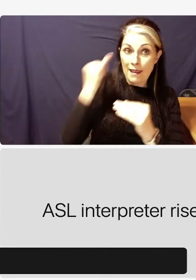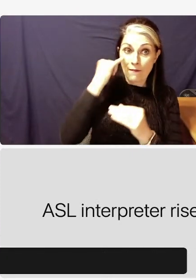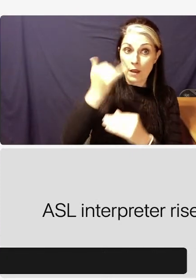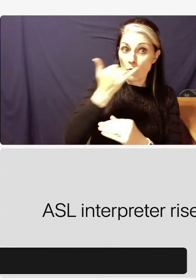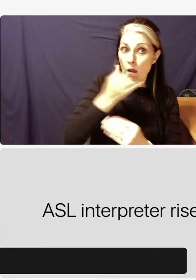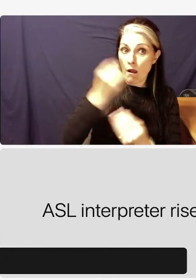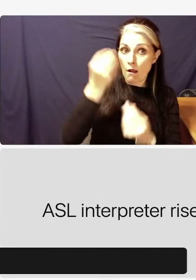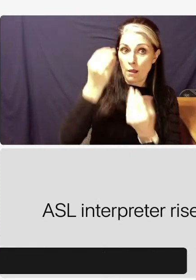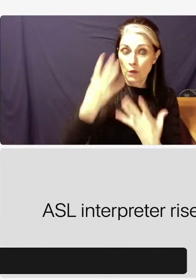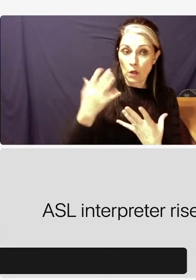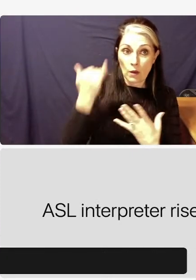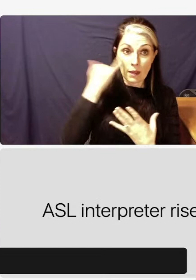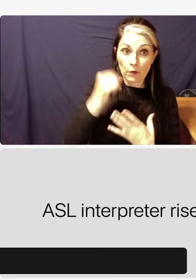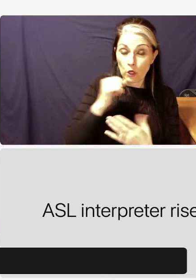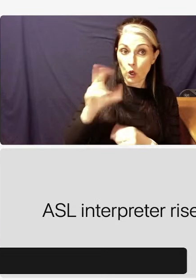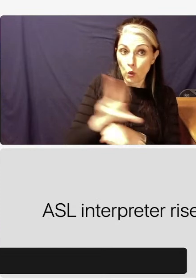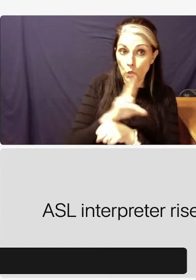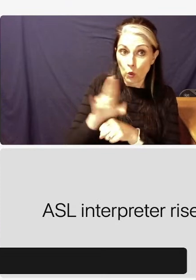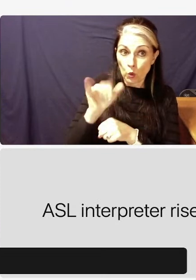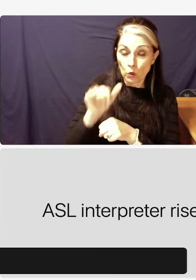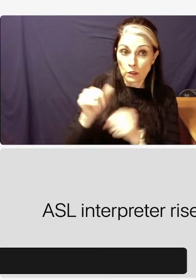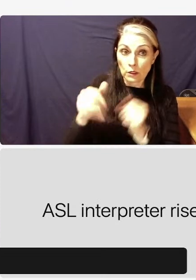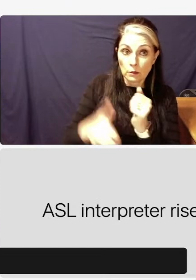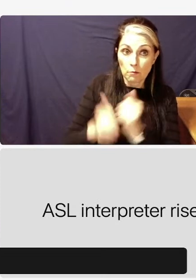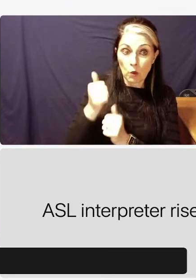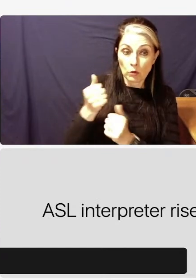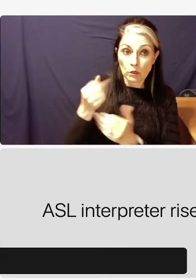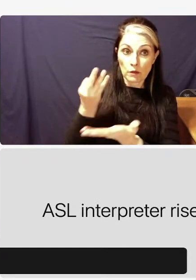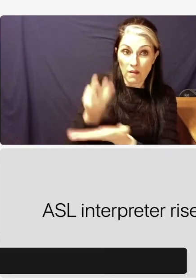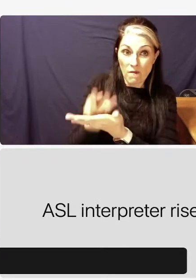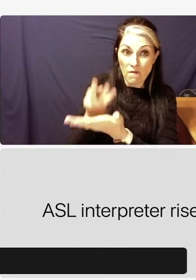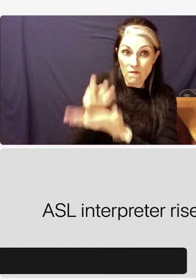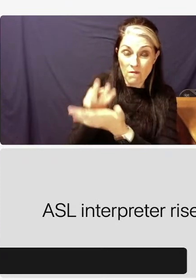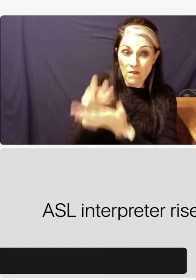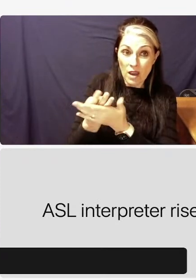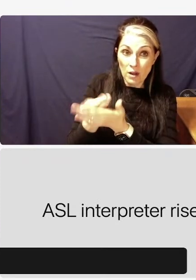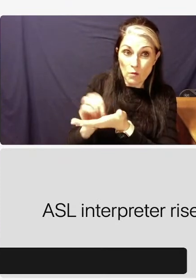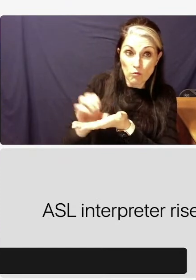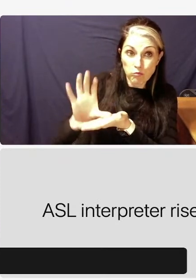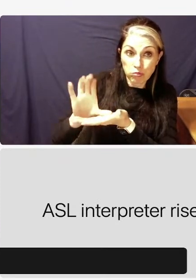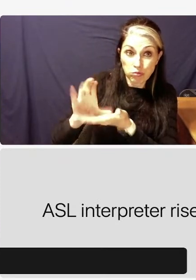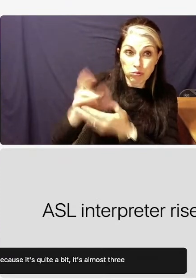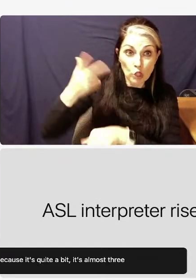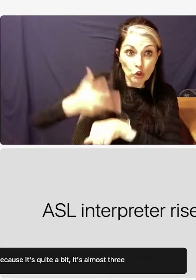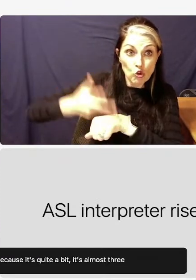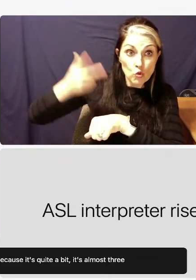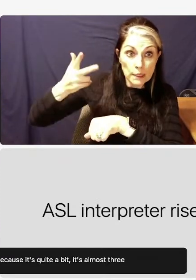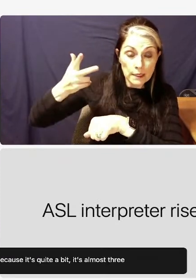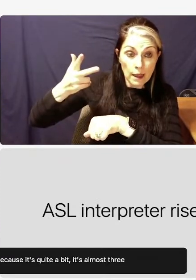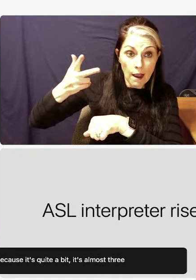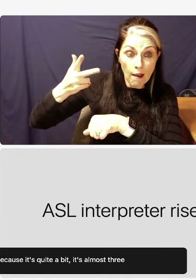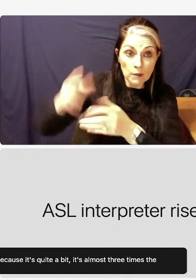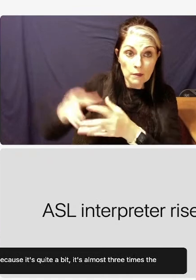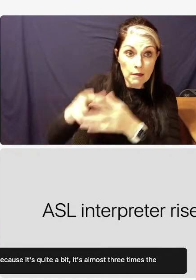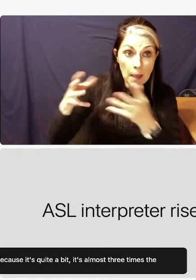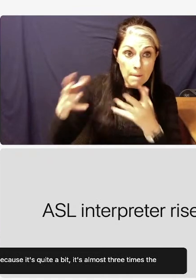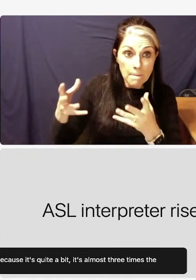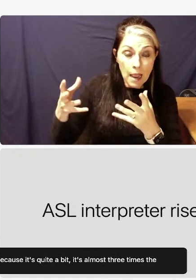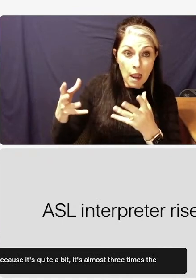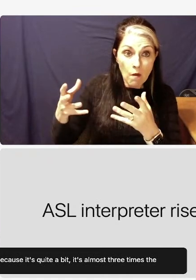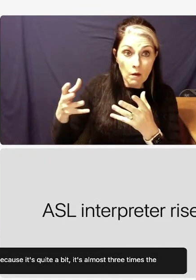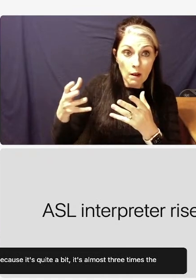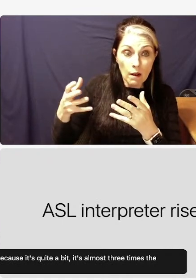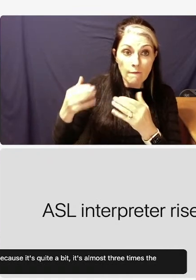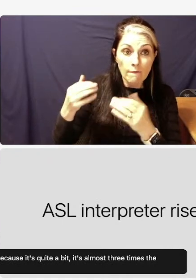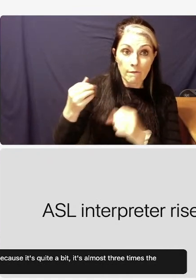uh we do not utilize the majority of that funding because it's quite a bit almost three times the amount of the next two